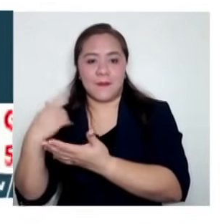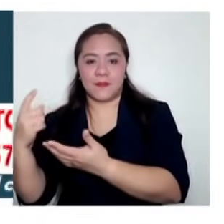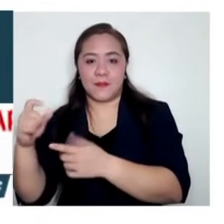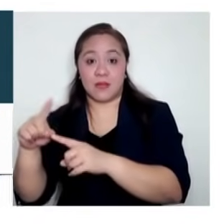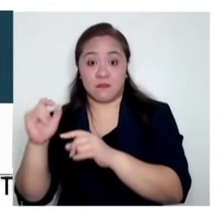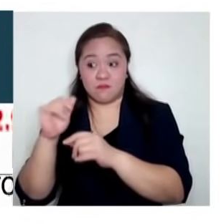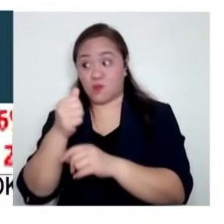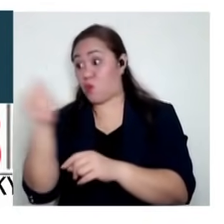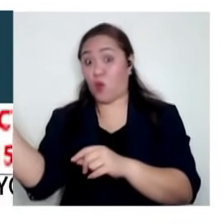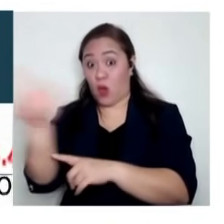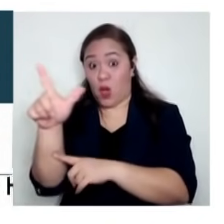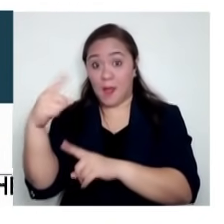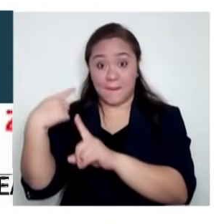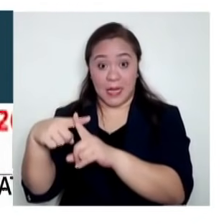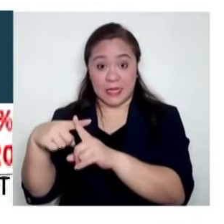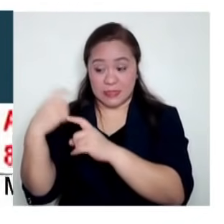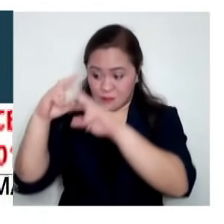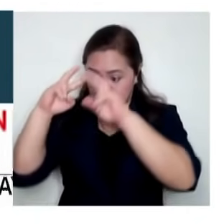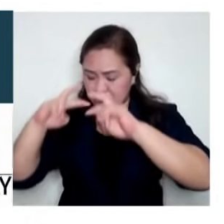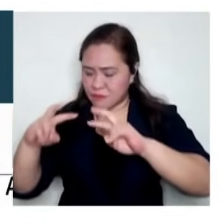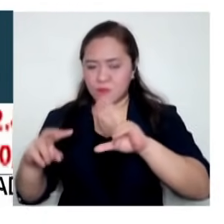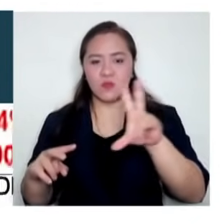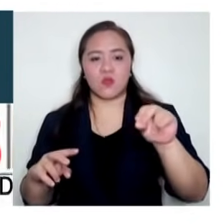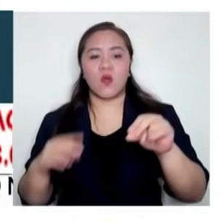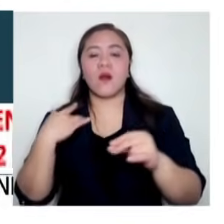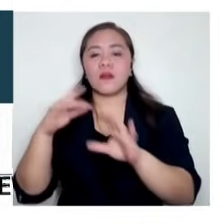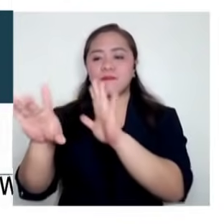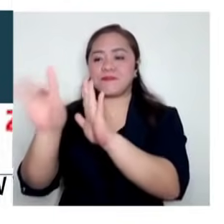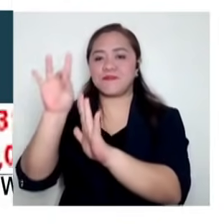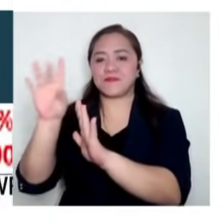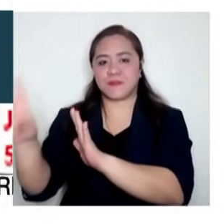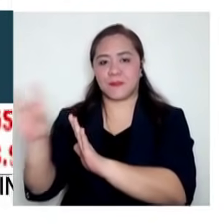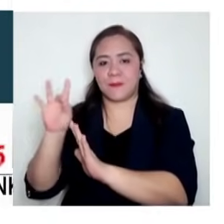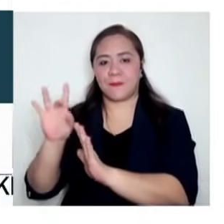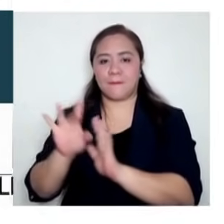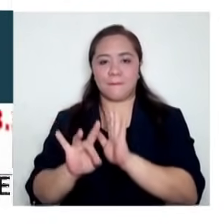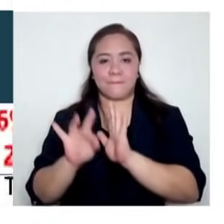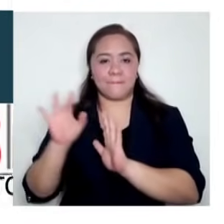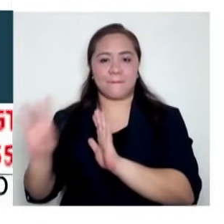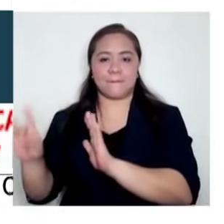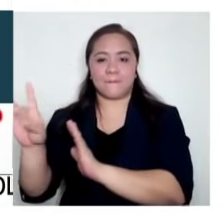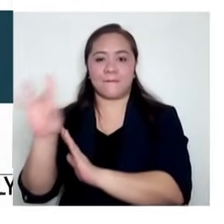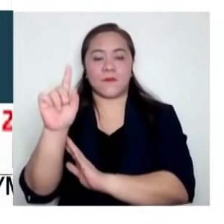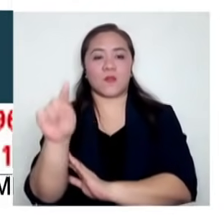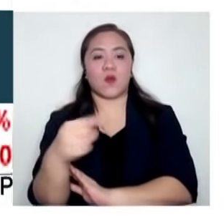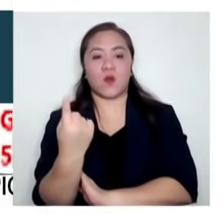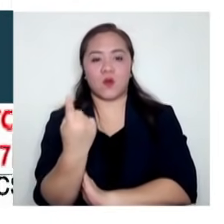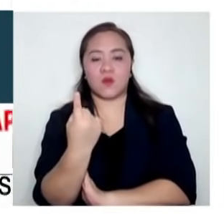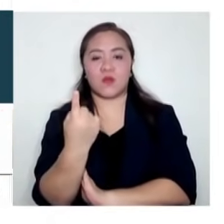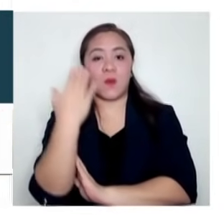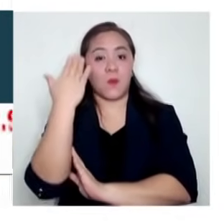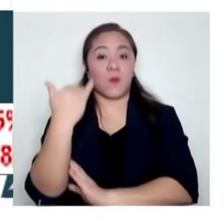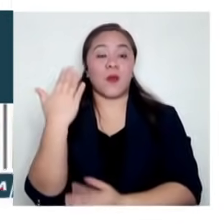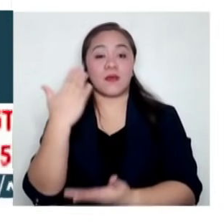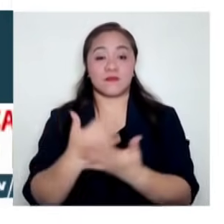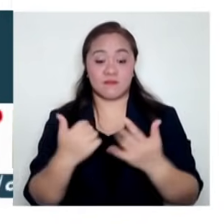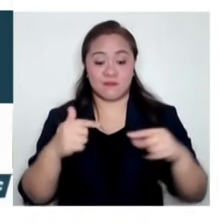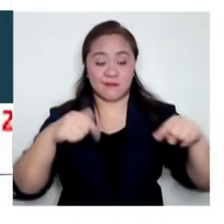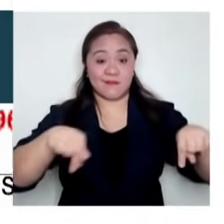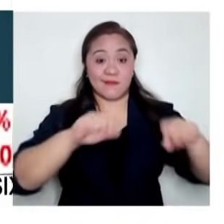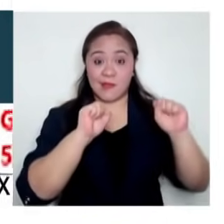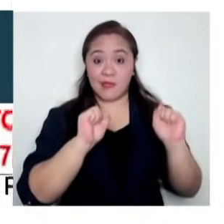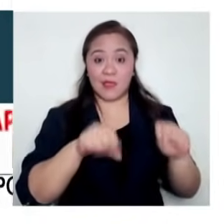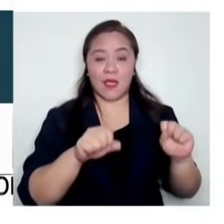positive. There is this sampling that we are doing because we all only have this kind of capacity right now. But